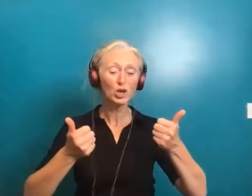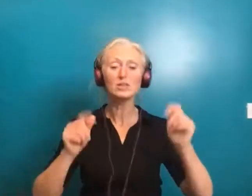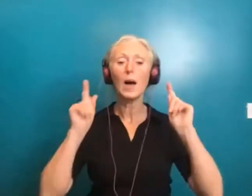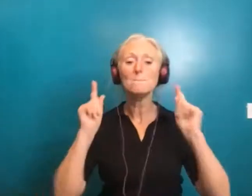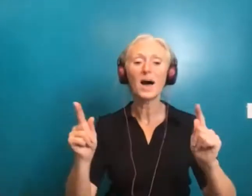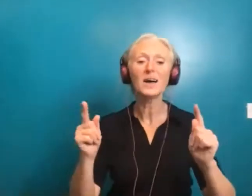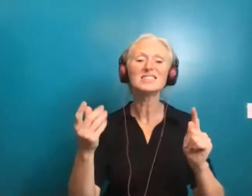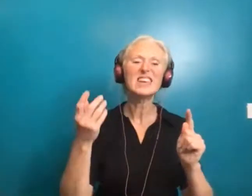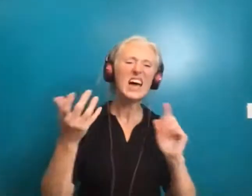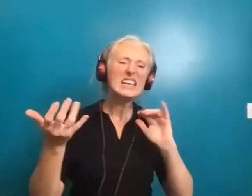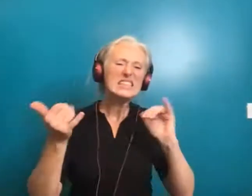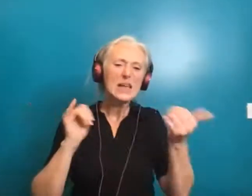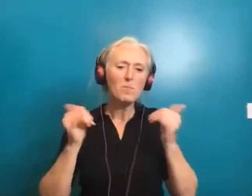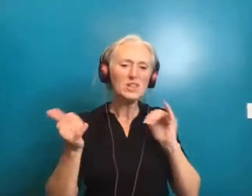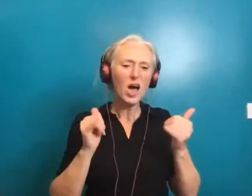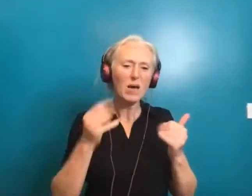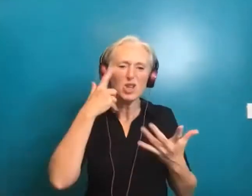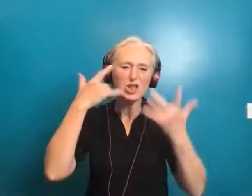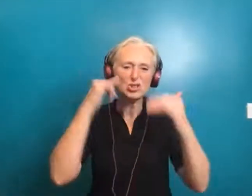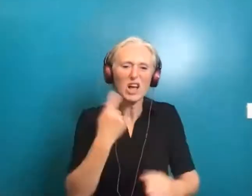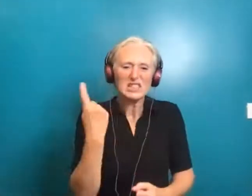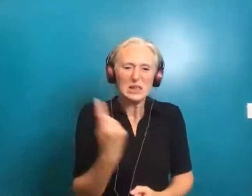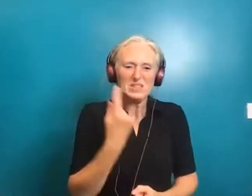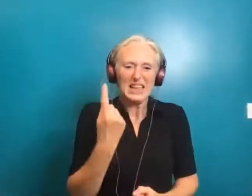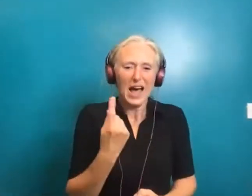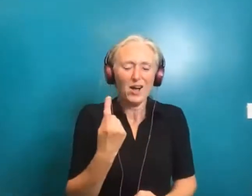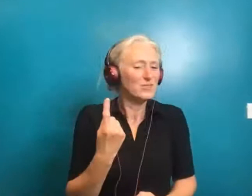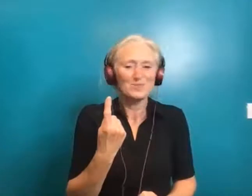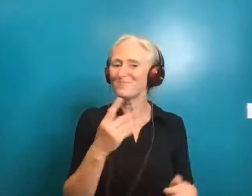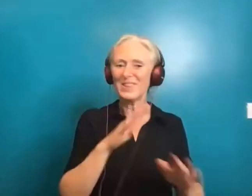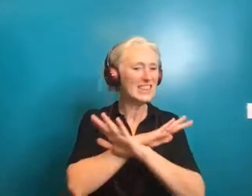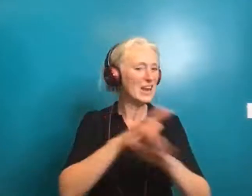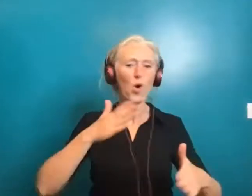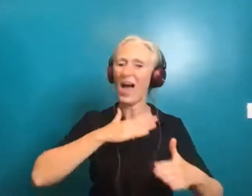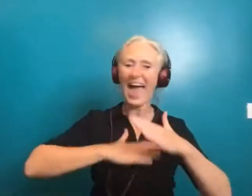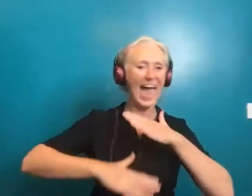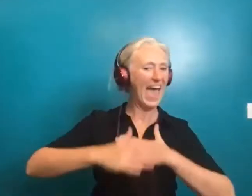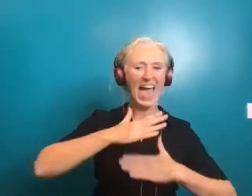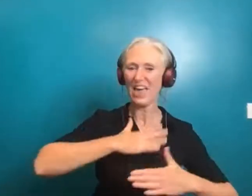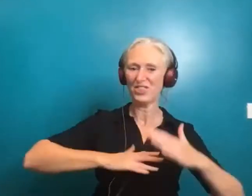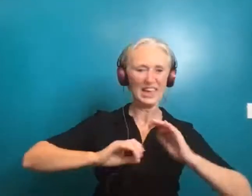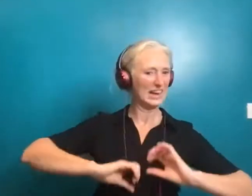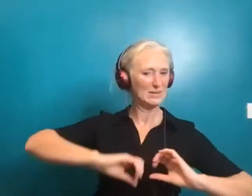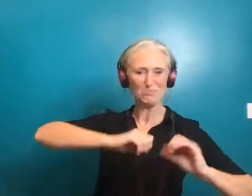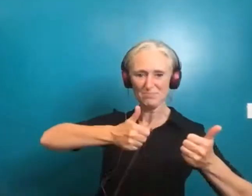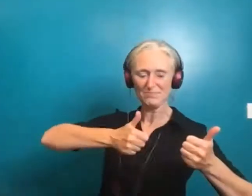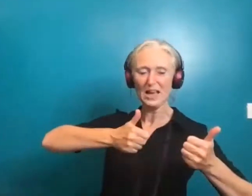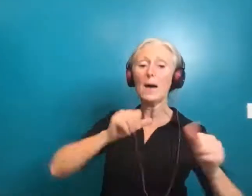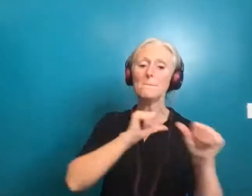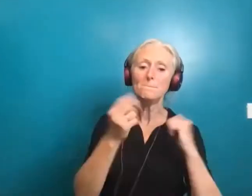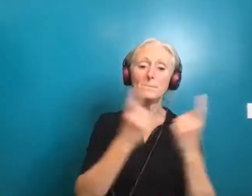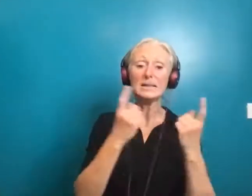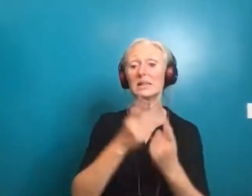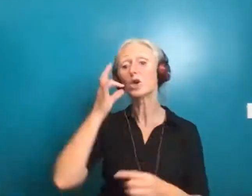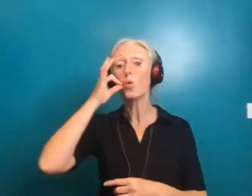not always ethically sound. So it's really important that you ask your ophthalmologist first whether or not